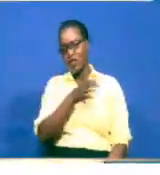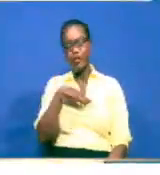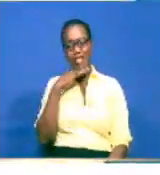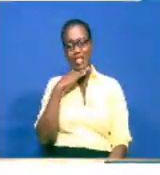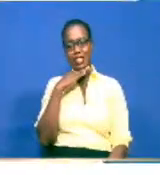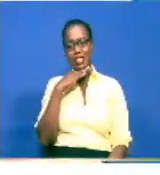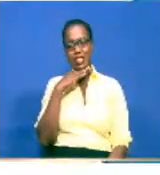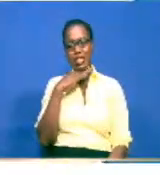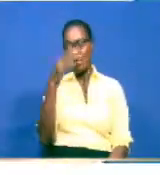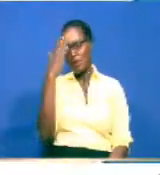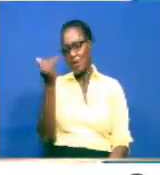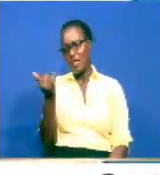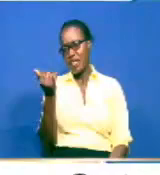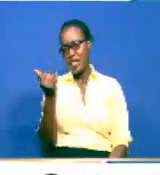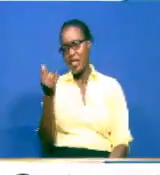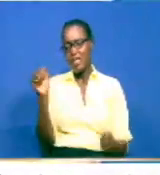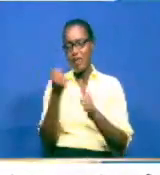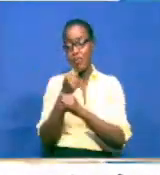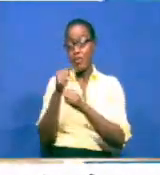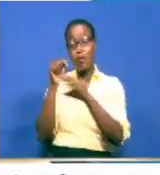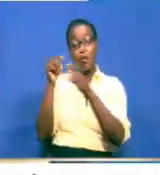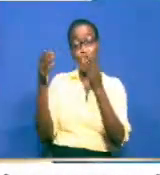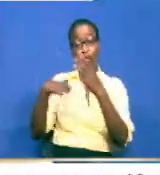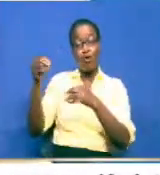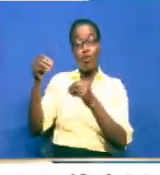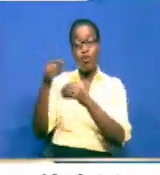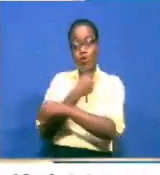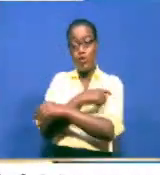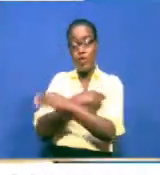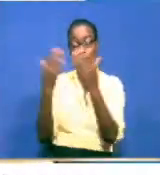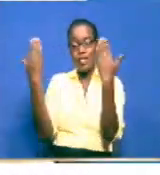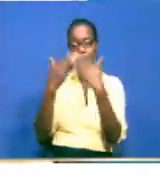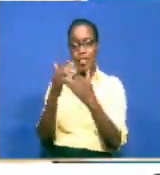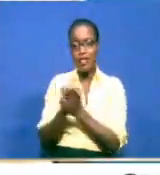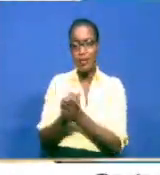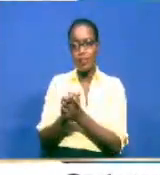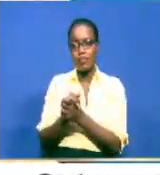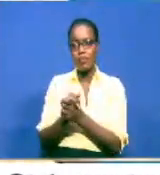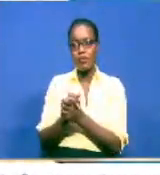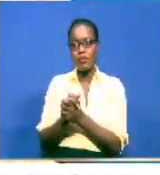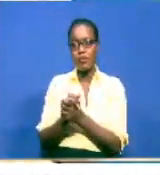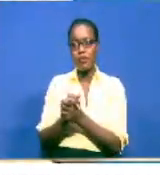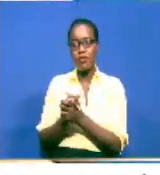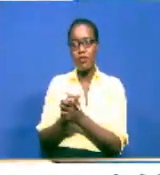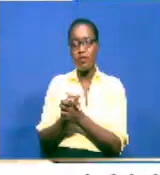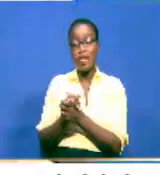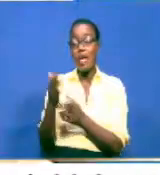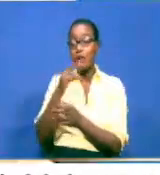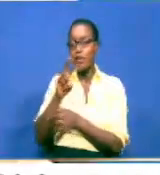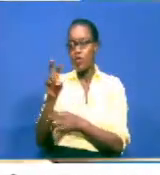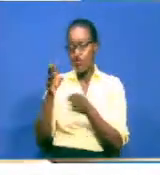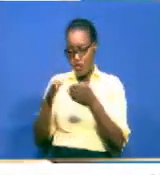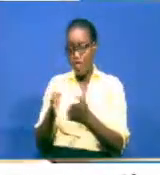know, the adult cannot go to hospital in the night. So there's need for, you know... there's need to look for a mechanism of